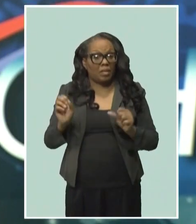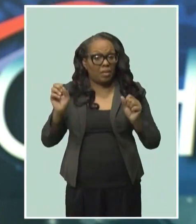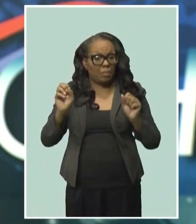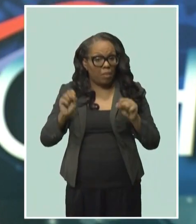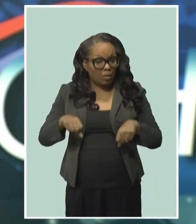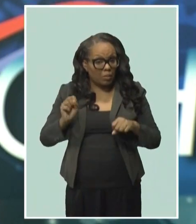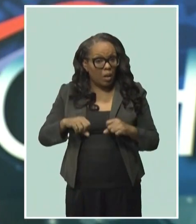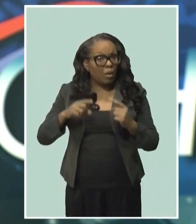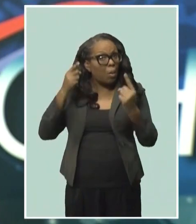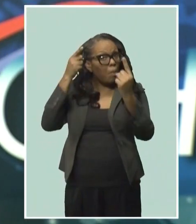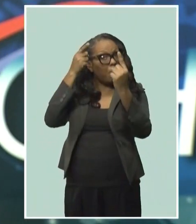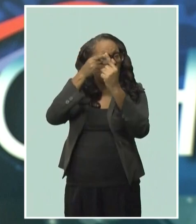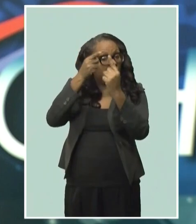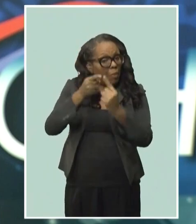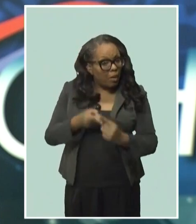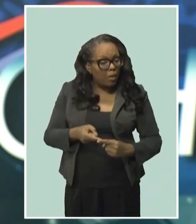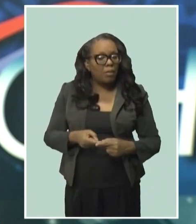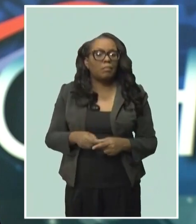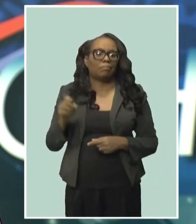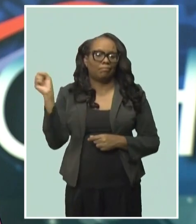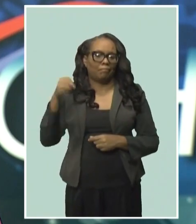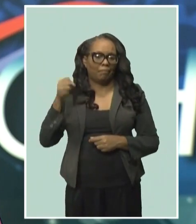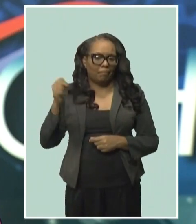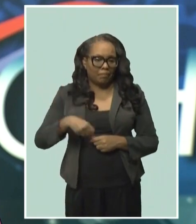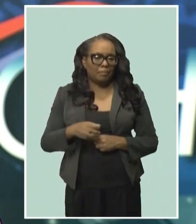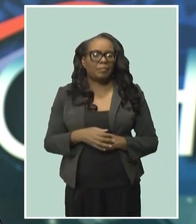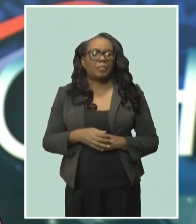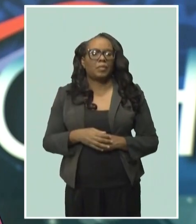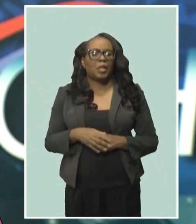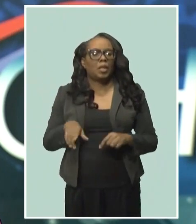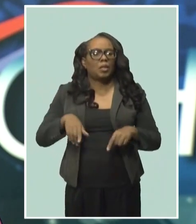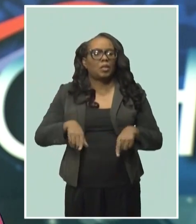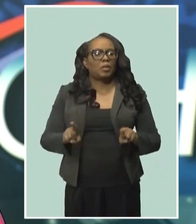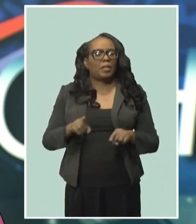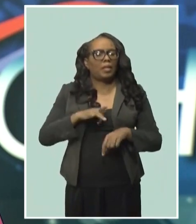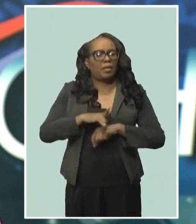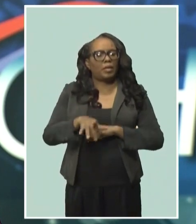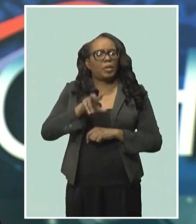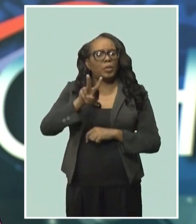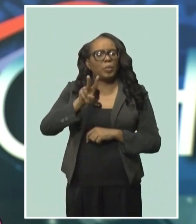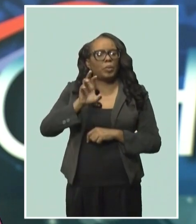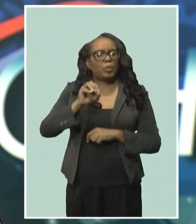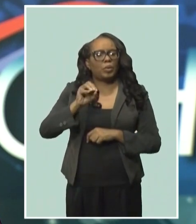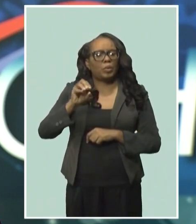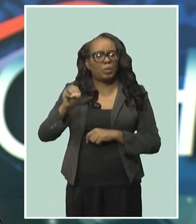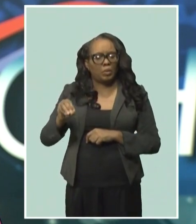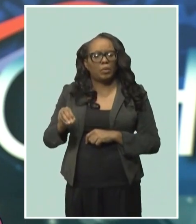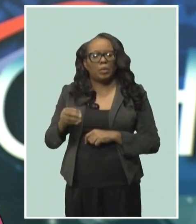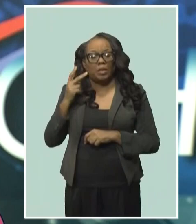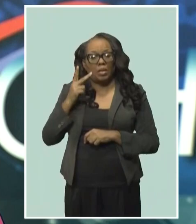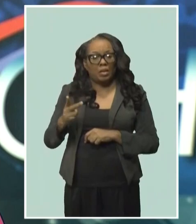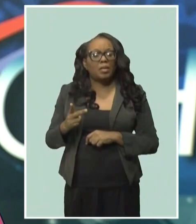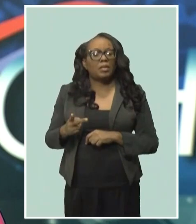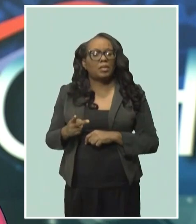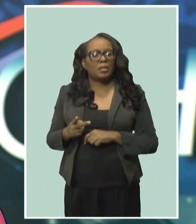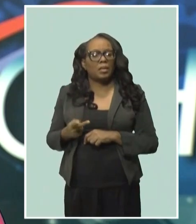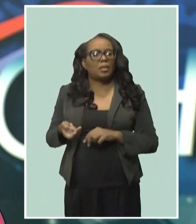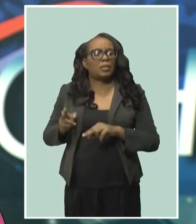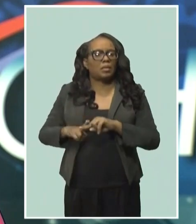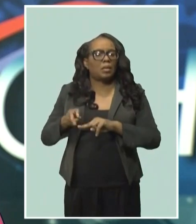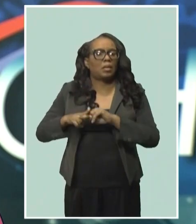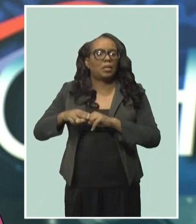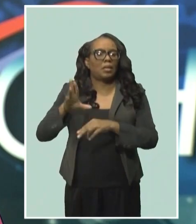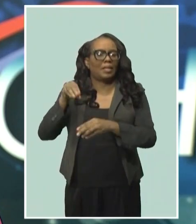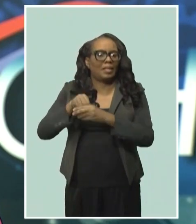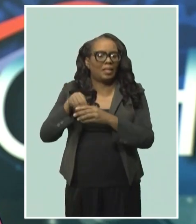the country has seen high levels of investments in the early 2000s, although it fell off as a result of different shocks. According